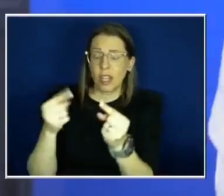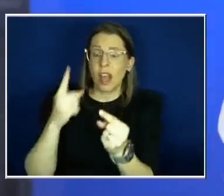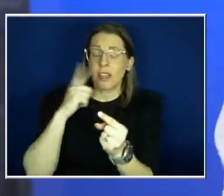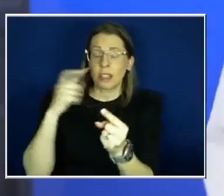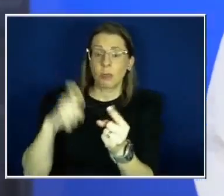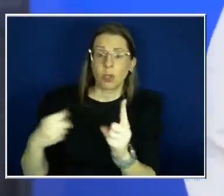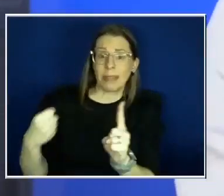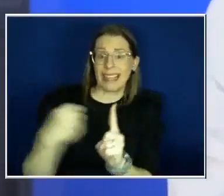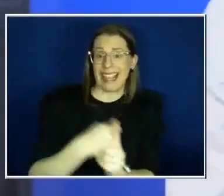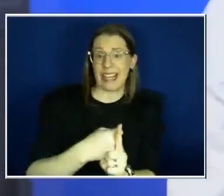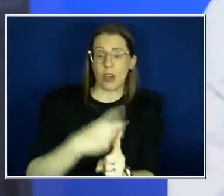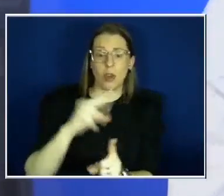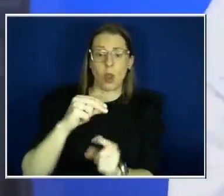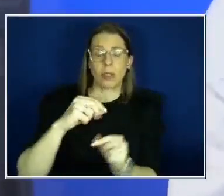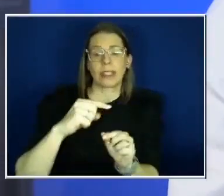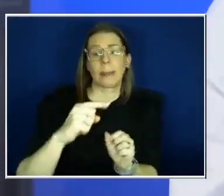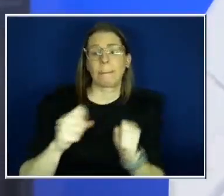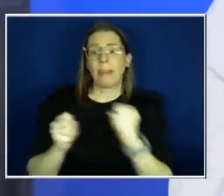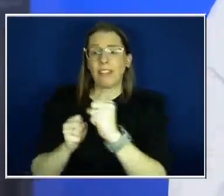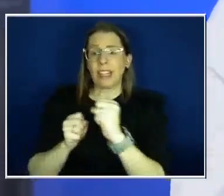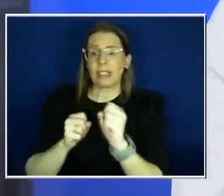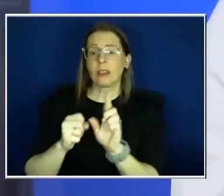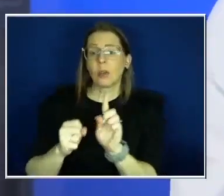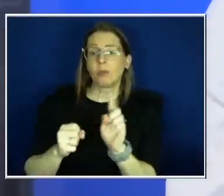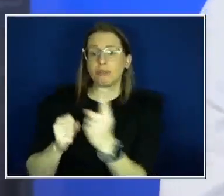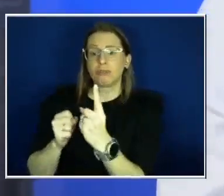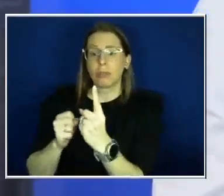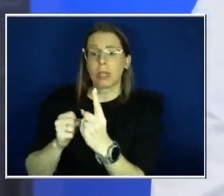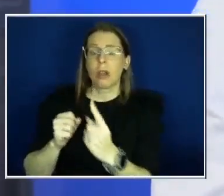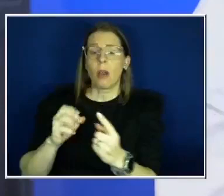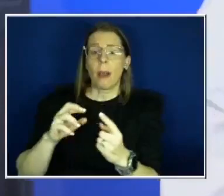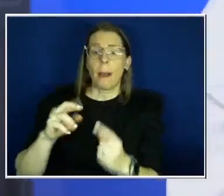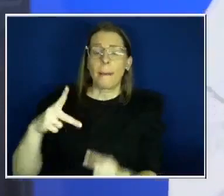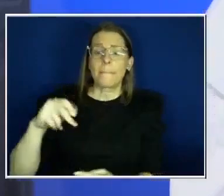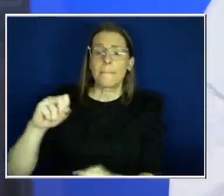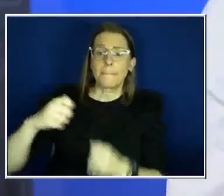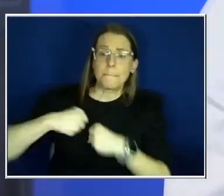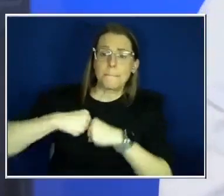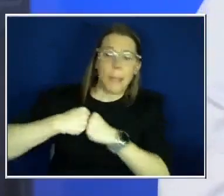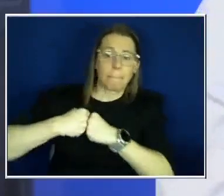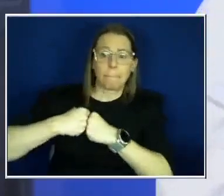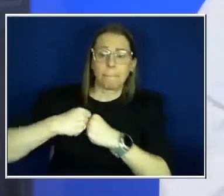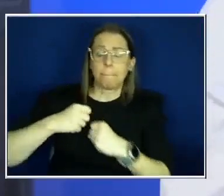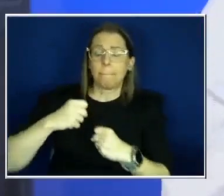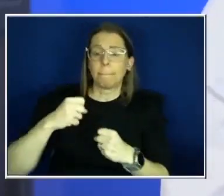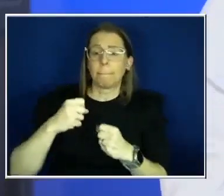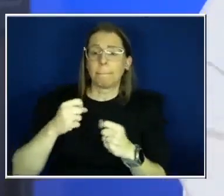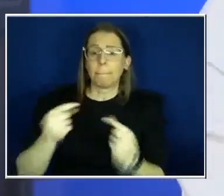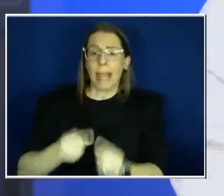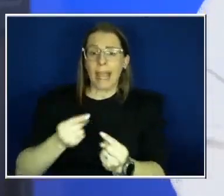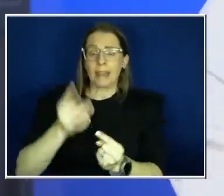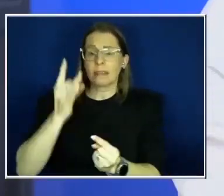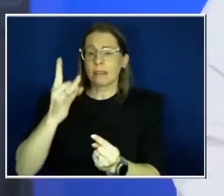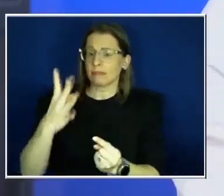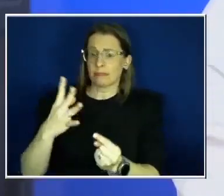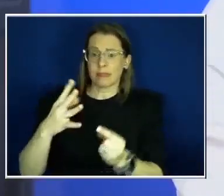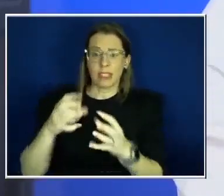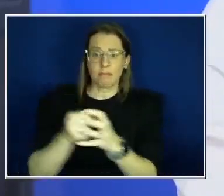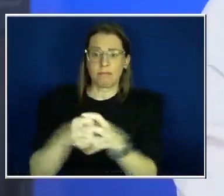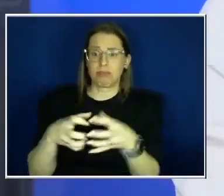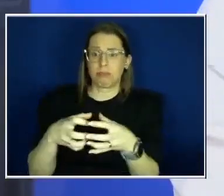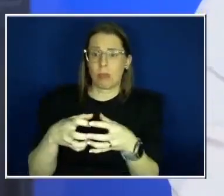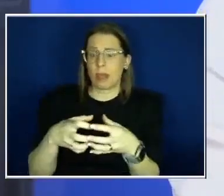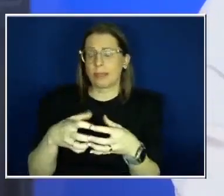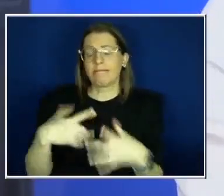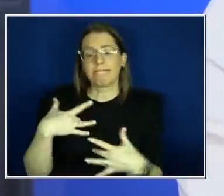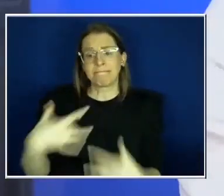those pivoting injuries where you'll hear a loud pop, pain, instant pain, and all of a sudden they'll swell up. And those are the most common.